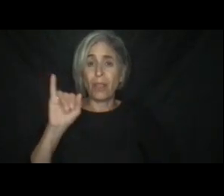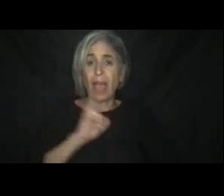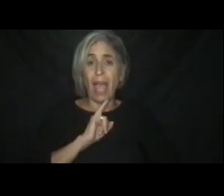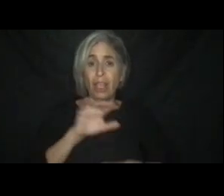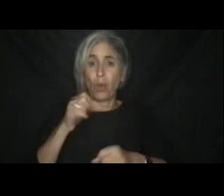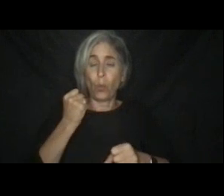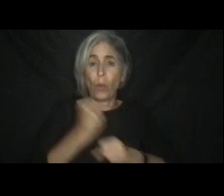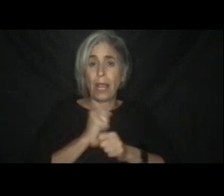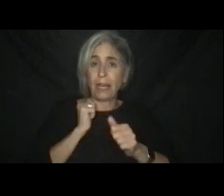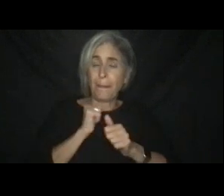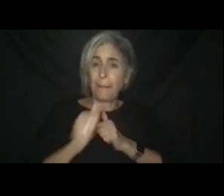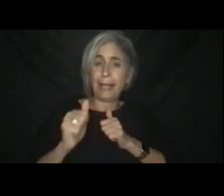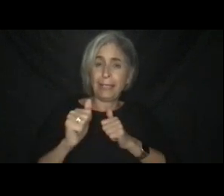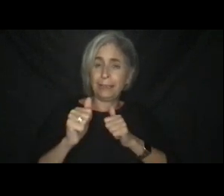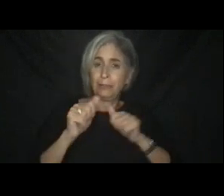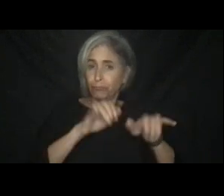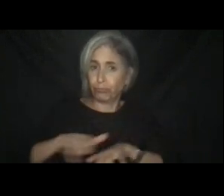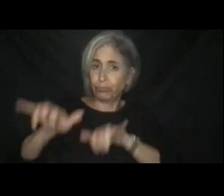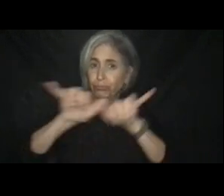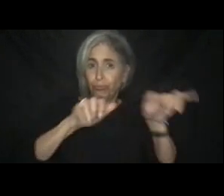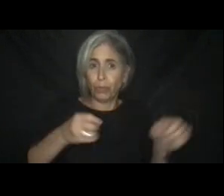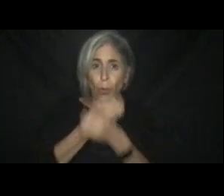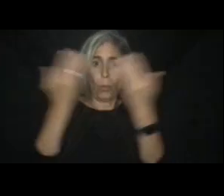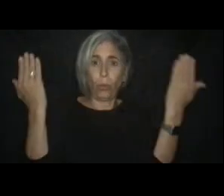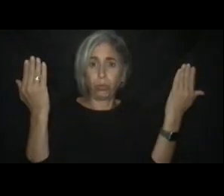motion passes unanimously.